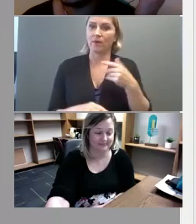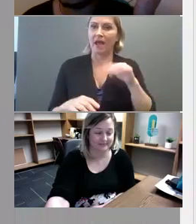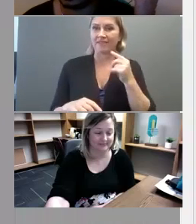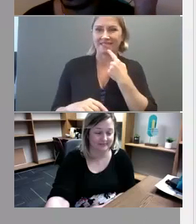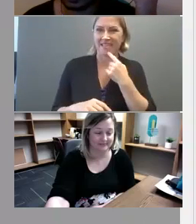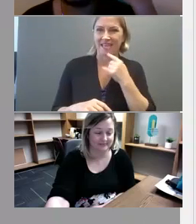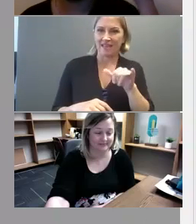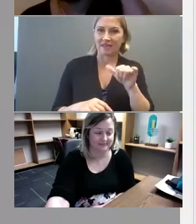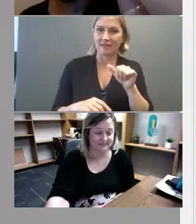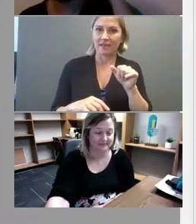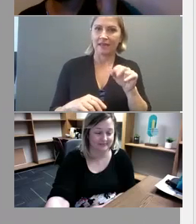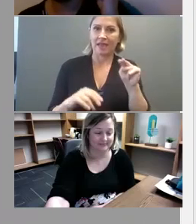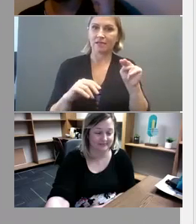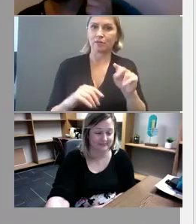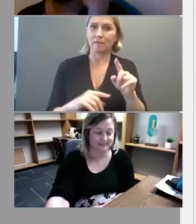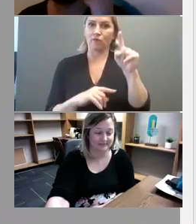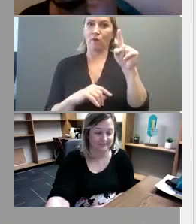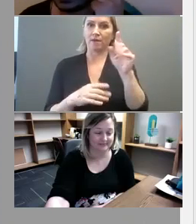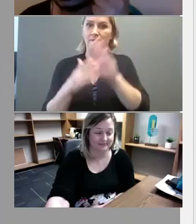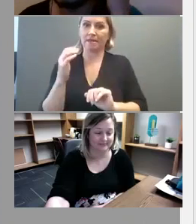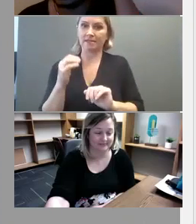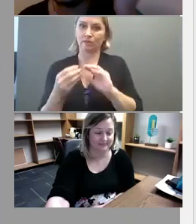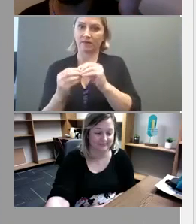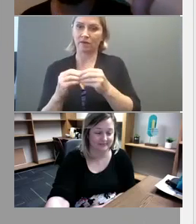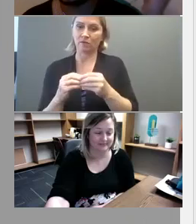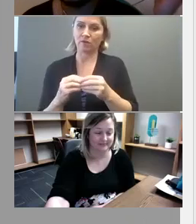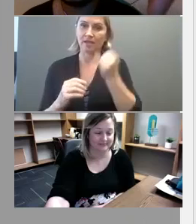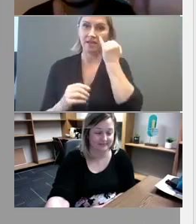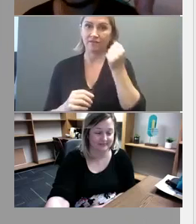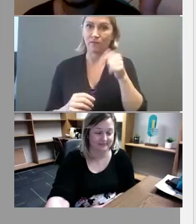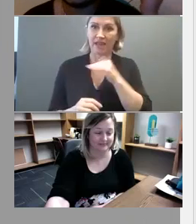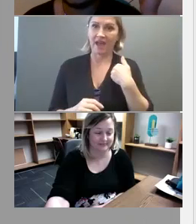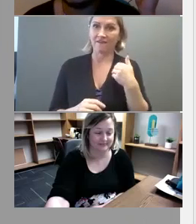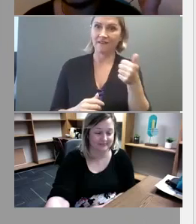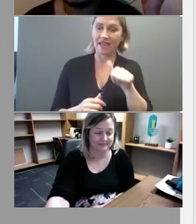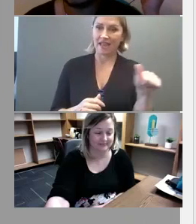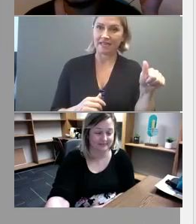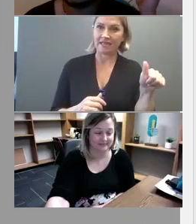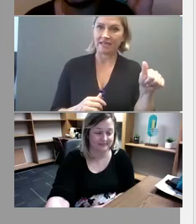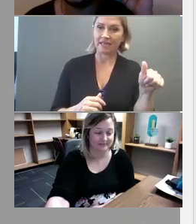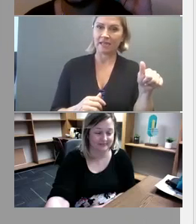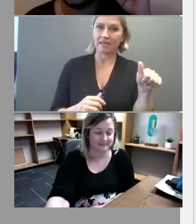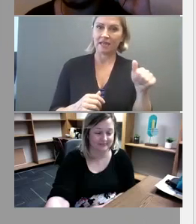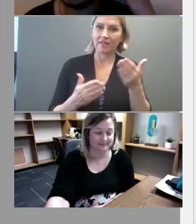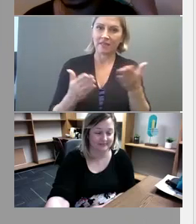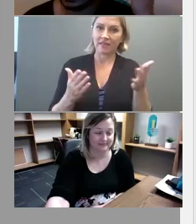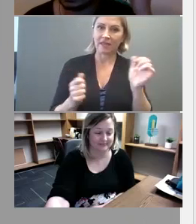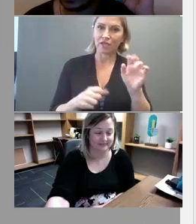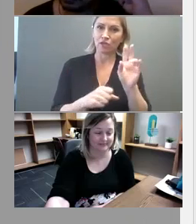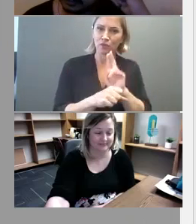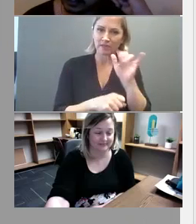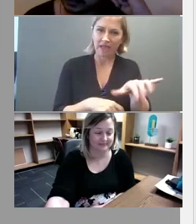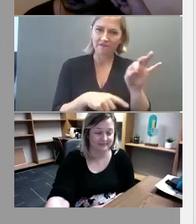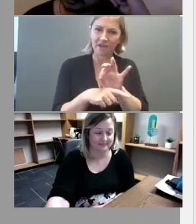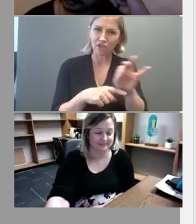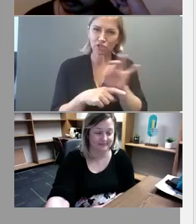n raised to the power of 1 minus epsilon. Do we have any epsilon that can result in this particular function here, n